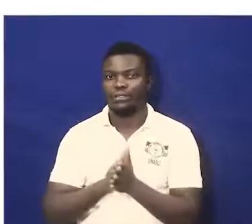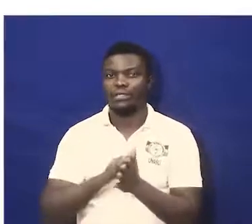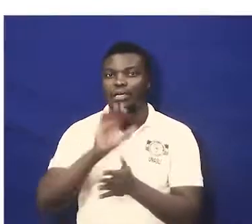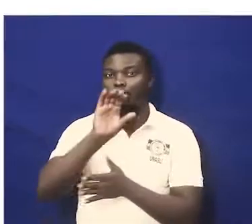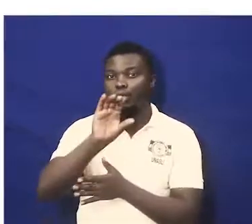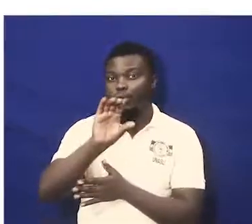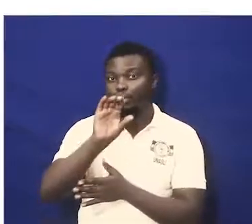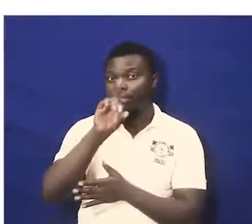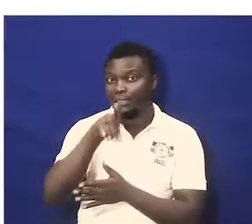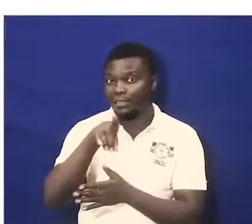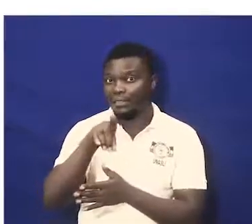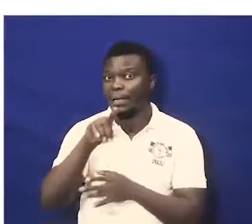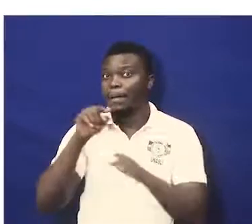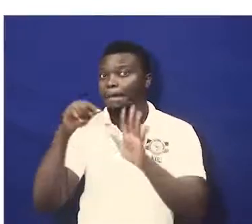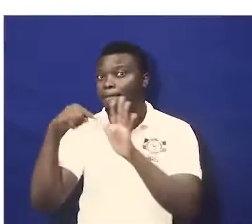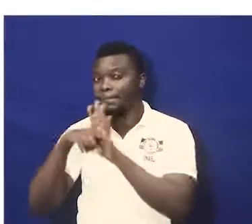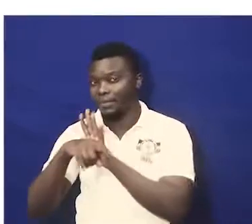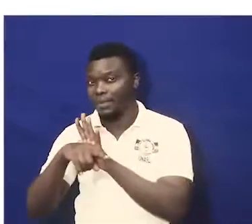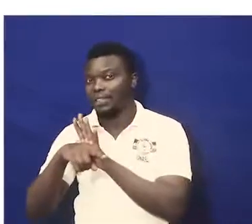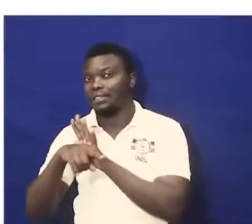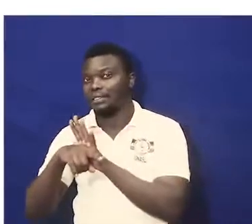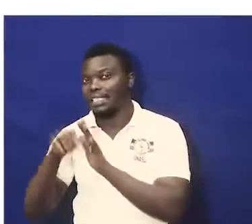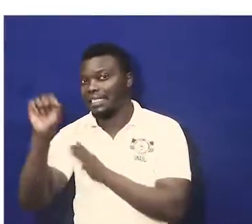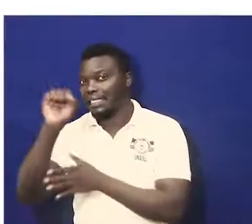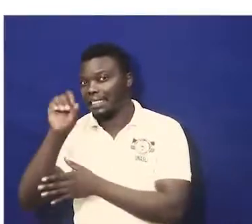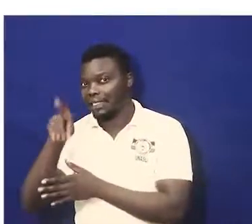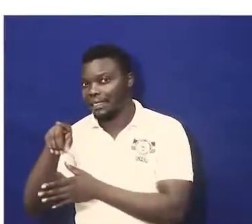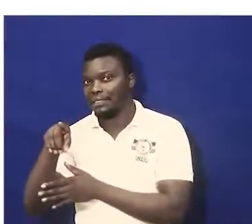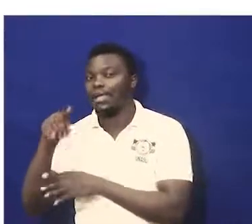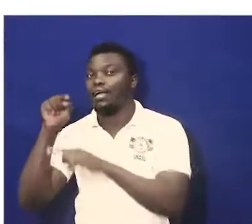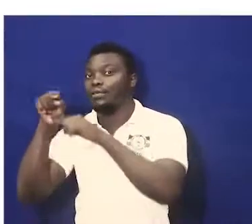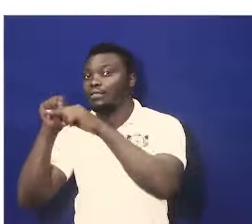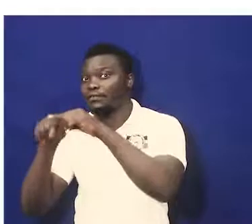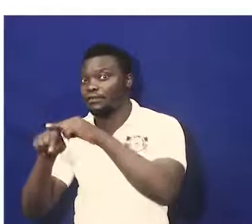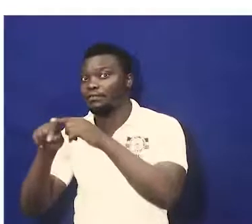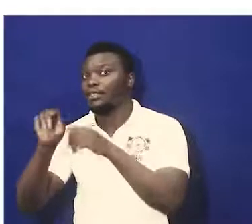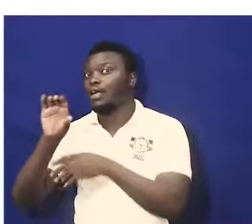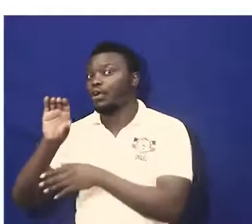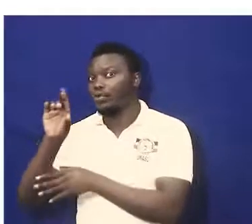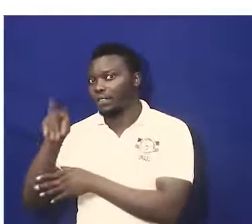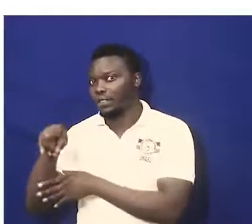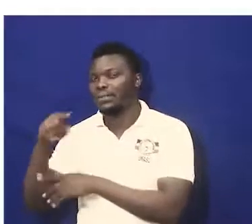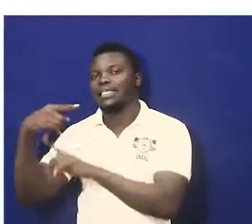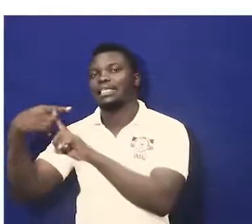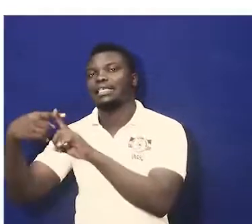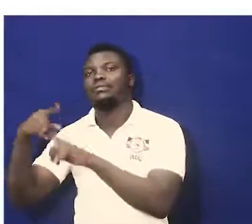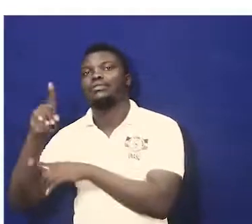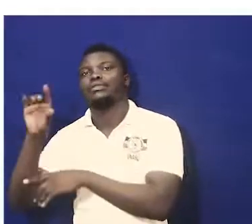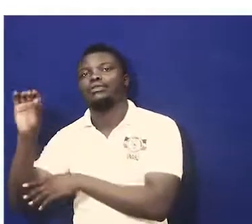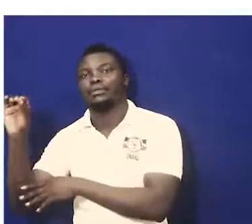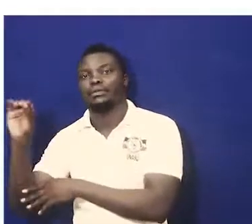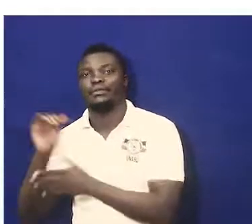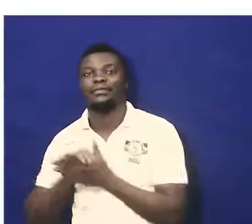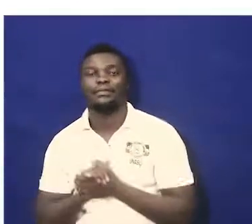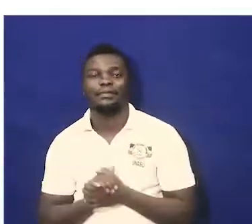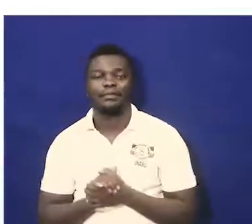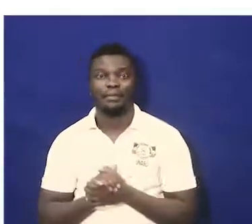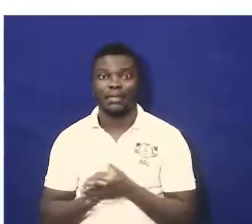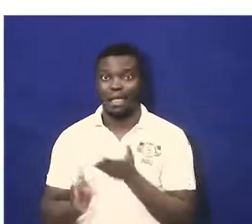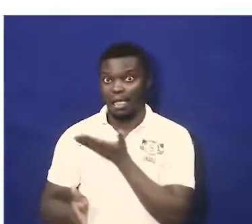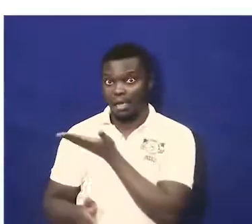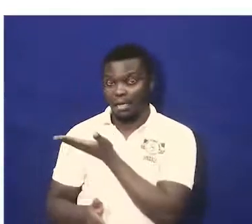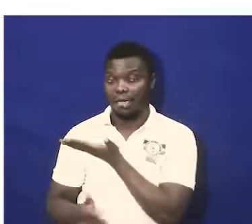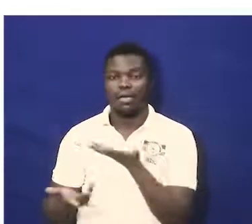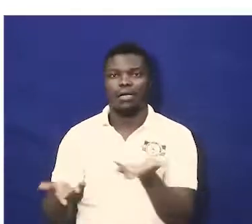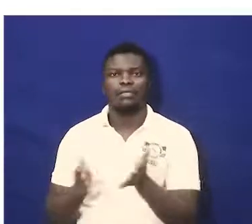minus selling price divided by the cost price times 100. And